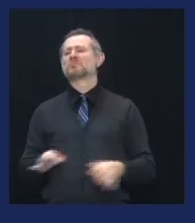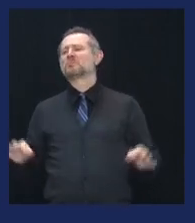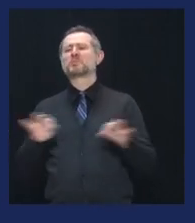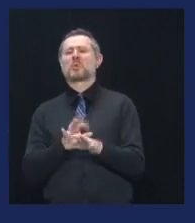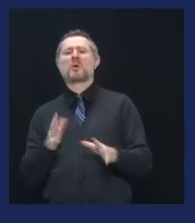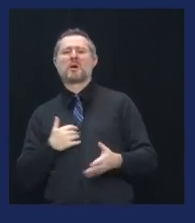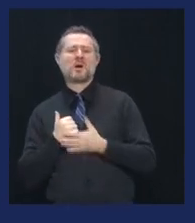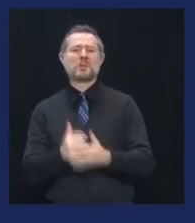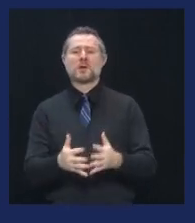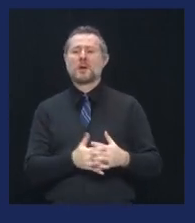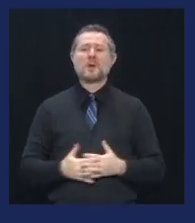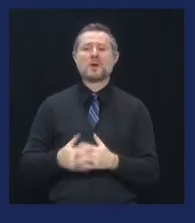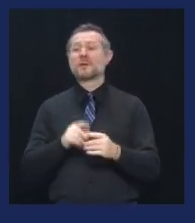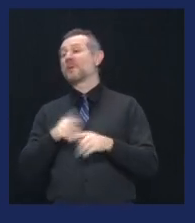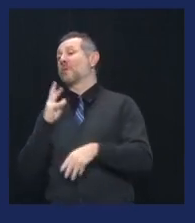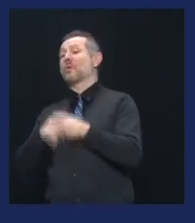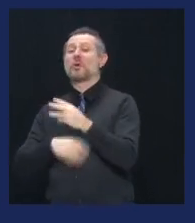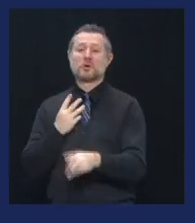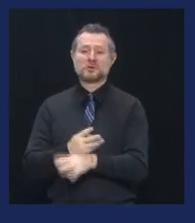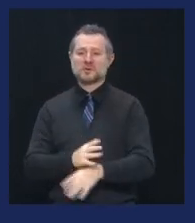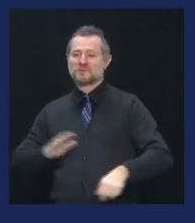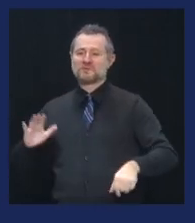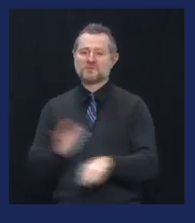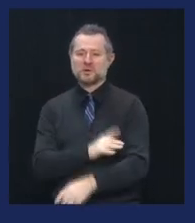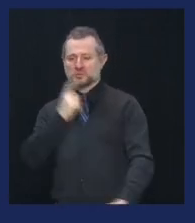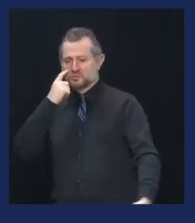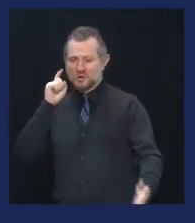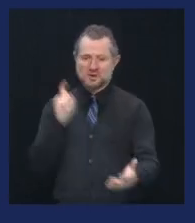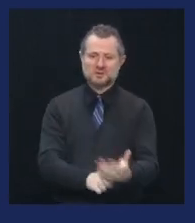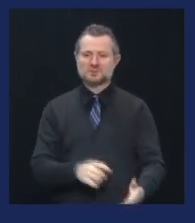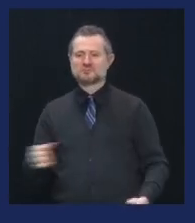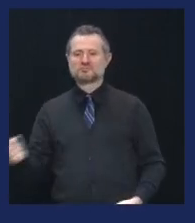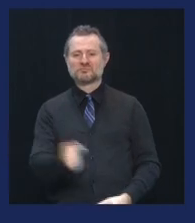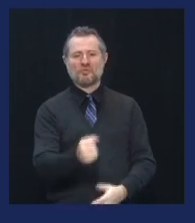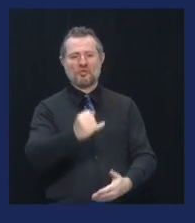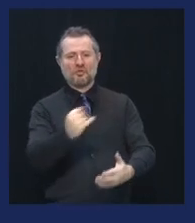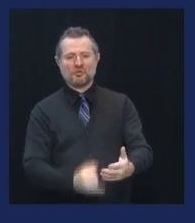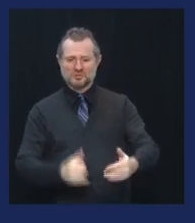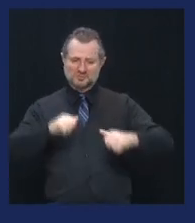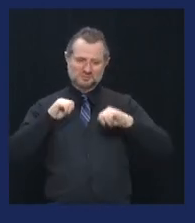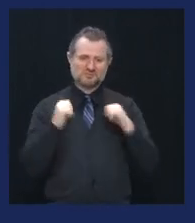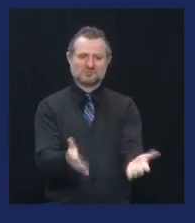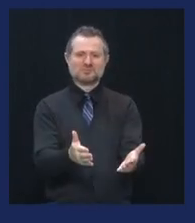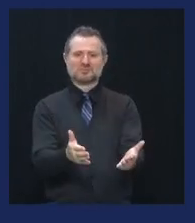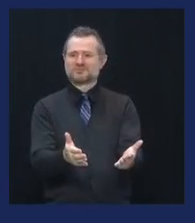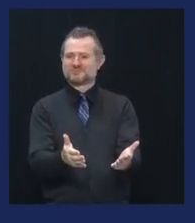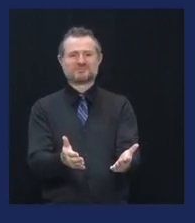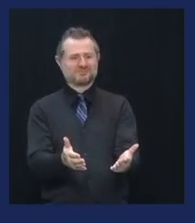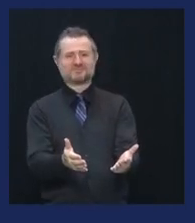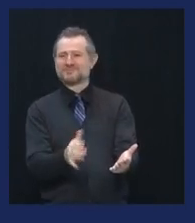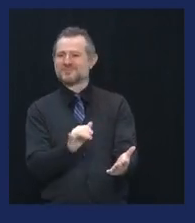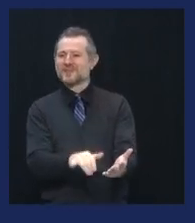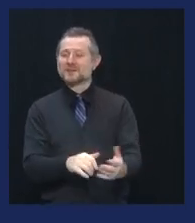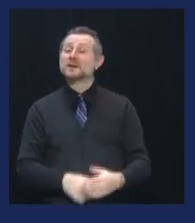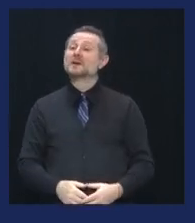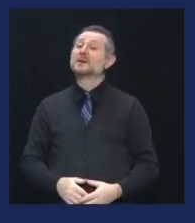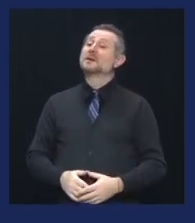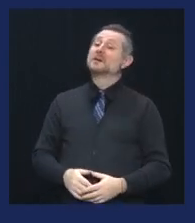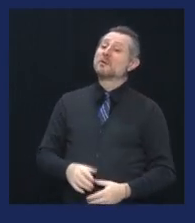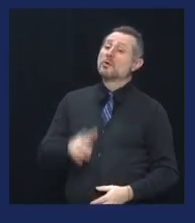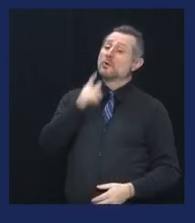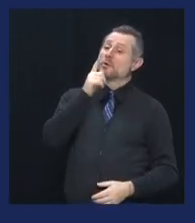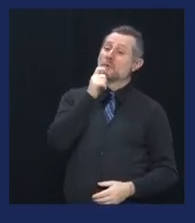full recognition of the place of the artist," close quote. And almost no one has been hurt more by COVID